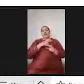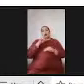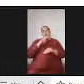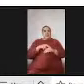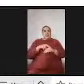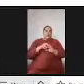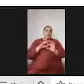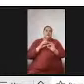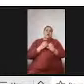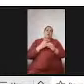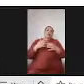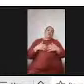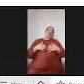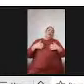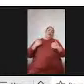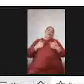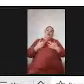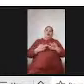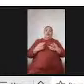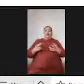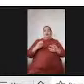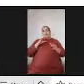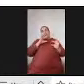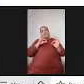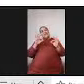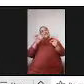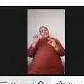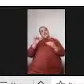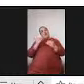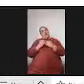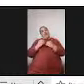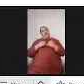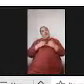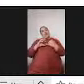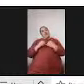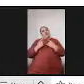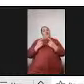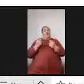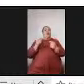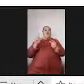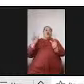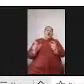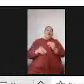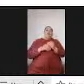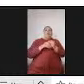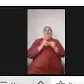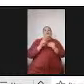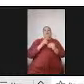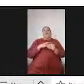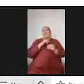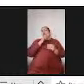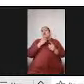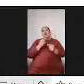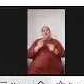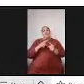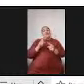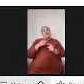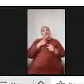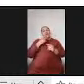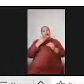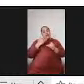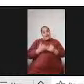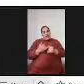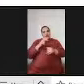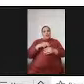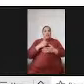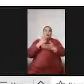so much strain on our resources. So those are the small things we've done to try to compensate for not being able to do it. But as we say, we now have to sit back